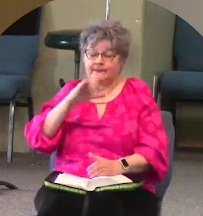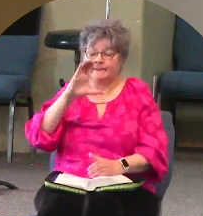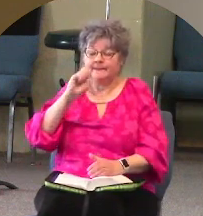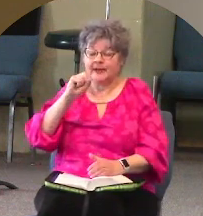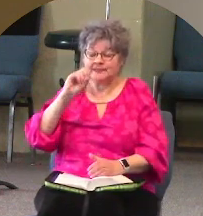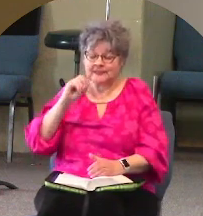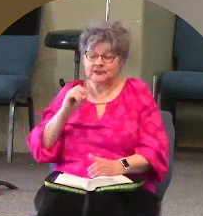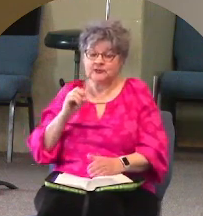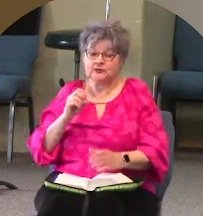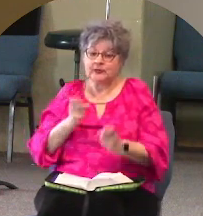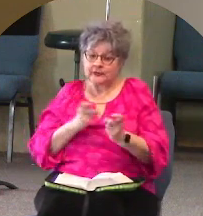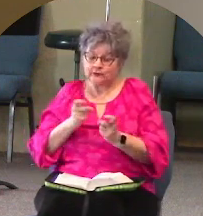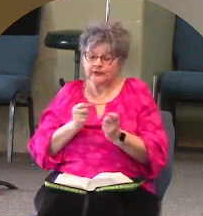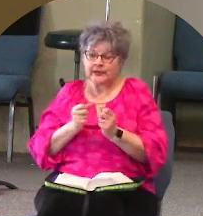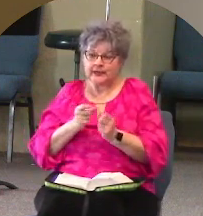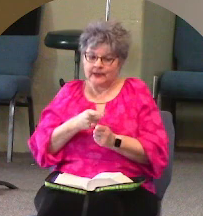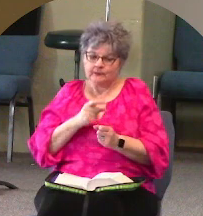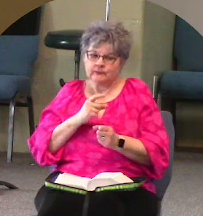treat him properly.